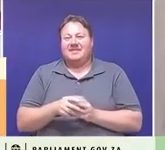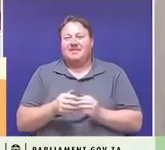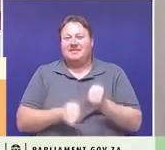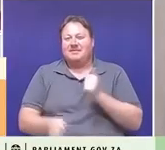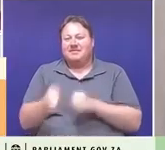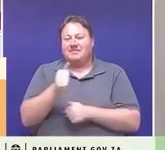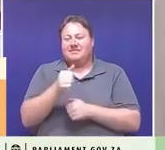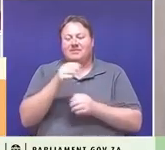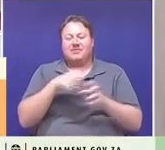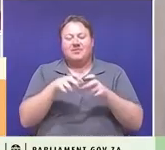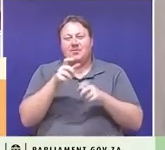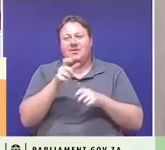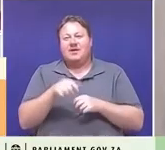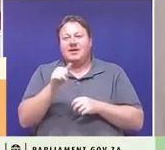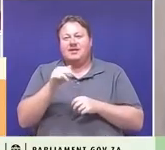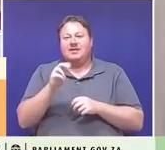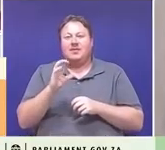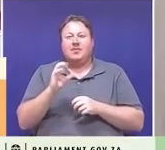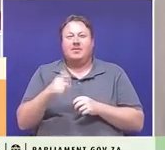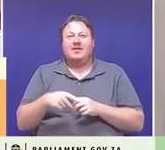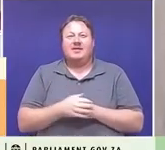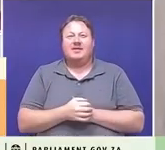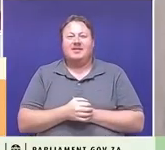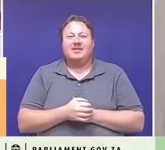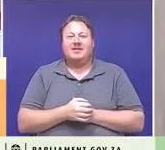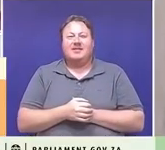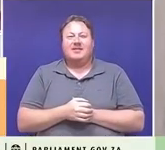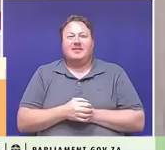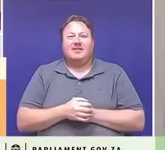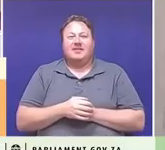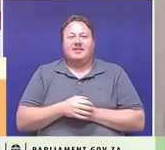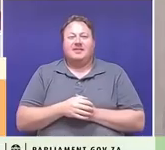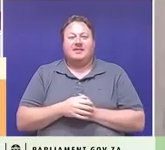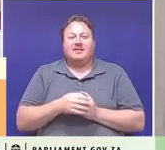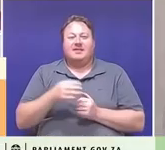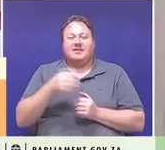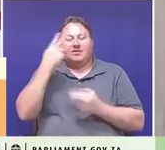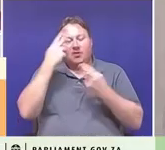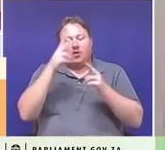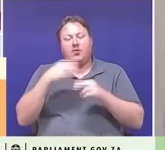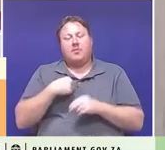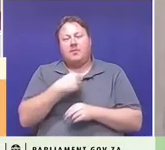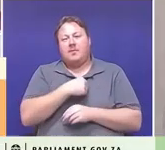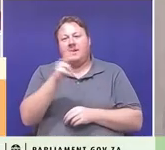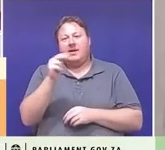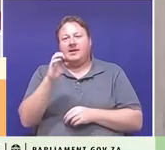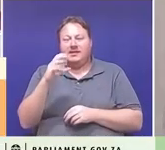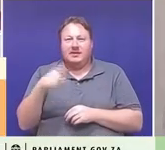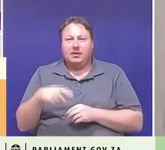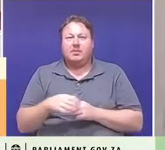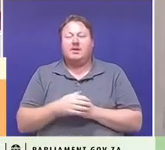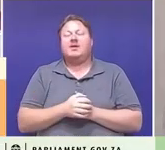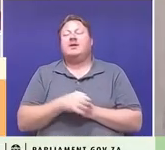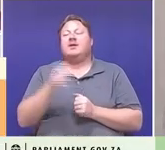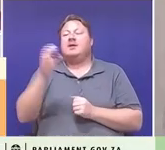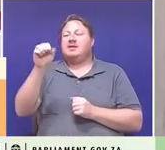NCOP, Honorable Moimang, Honorable Members of the NCOP, Salga representatives, and distinguished